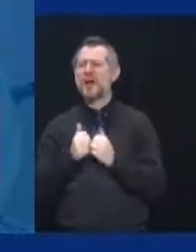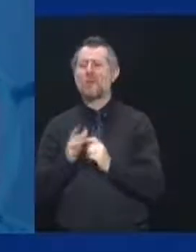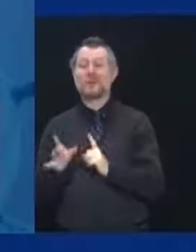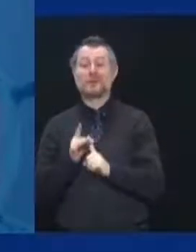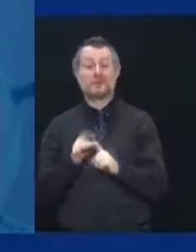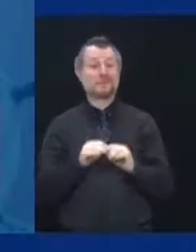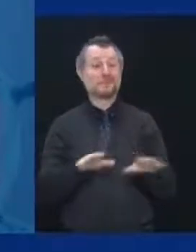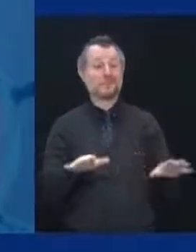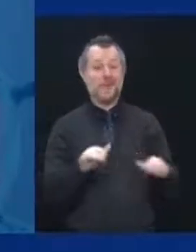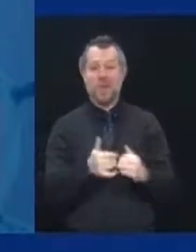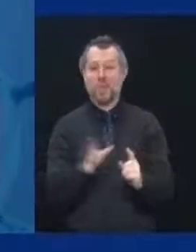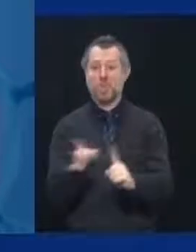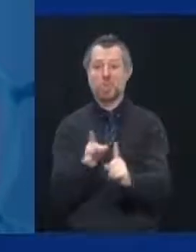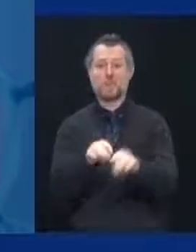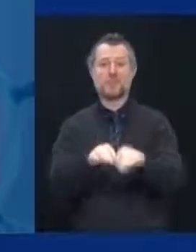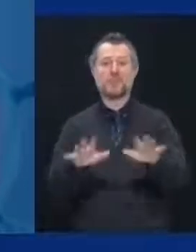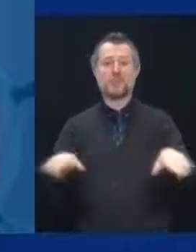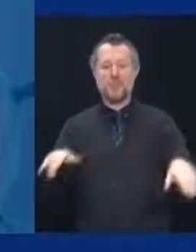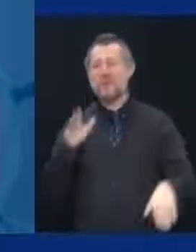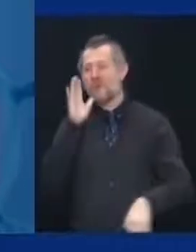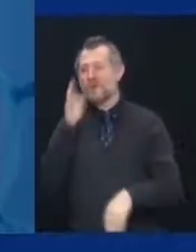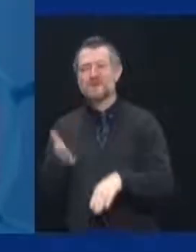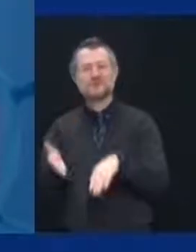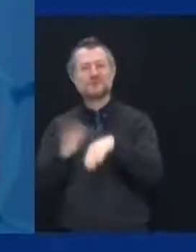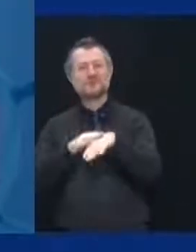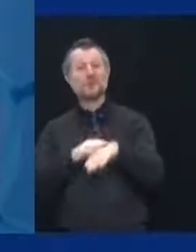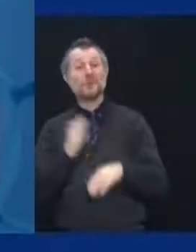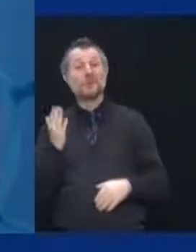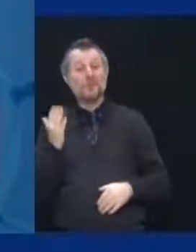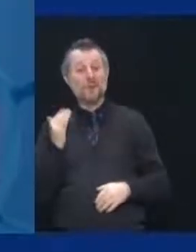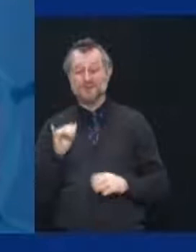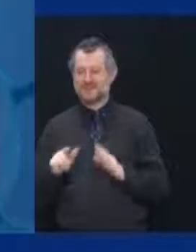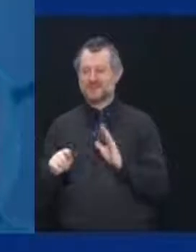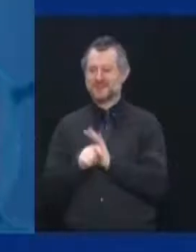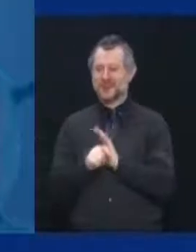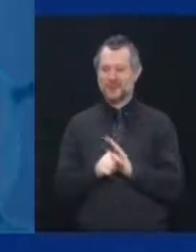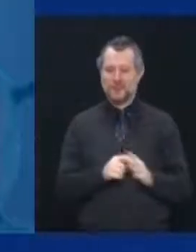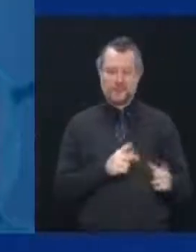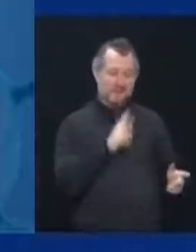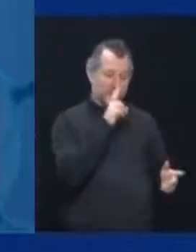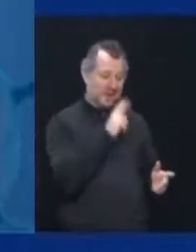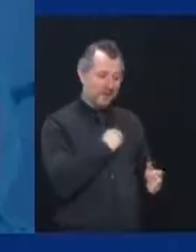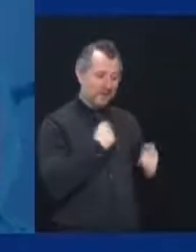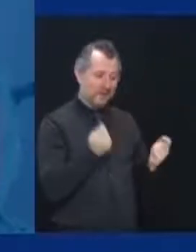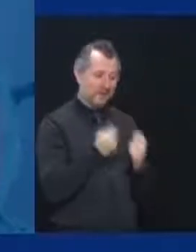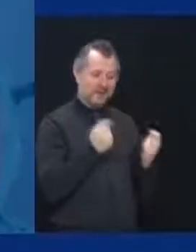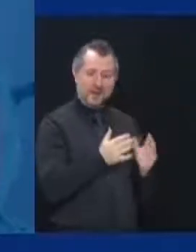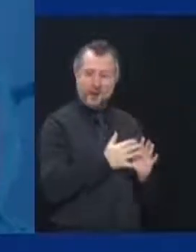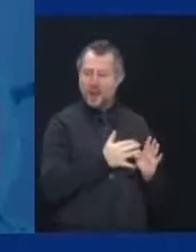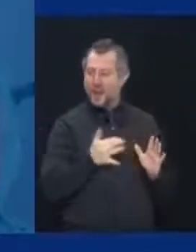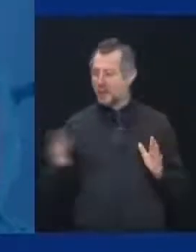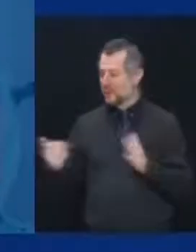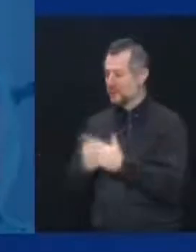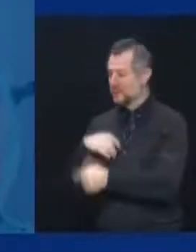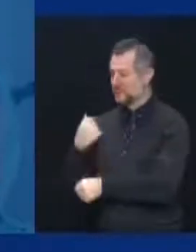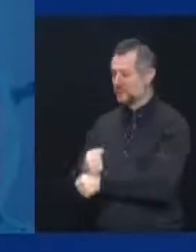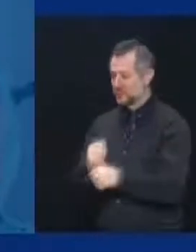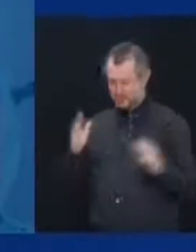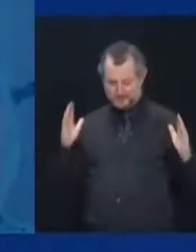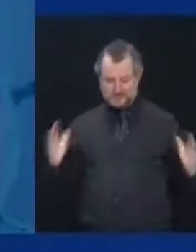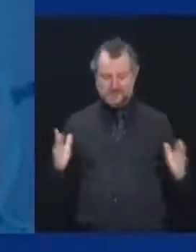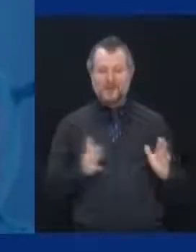virus increasing through the period of social activity, which was really through New Year's Day,